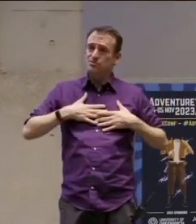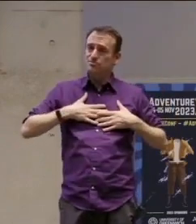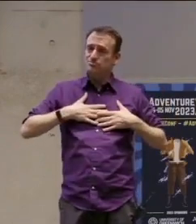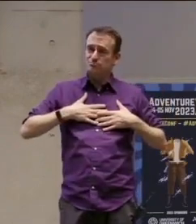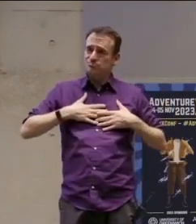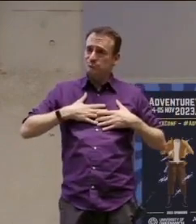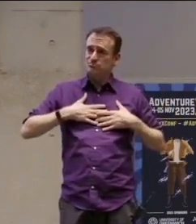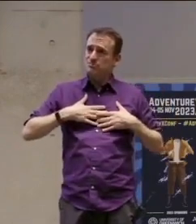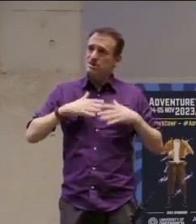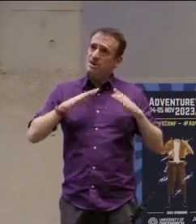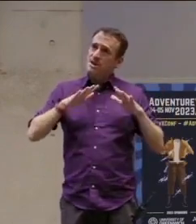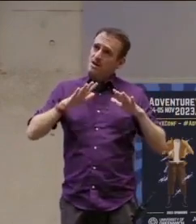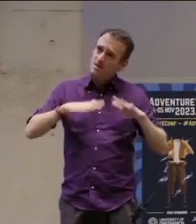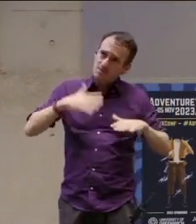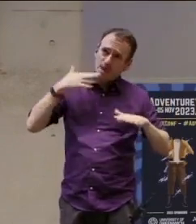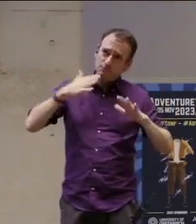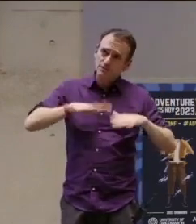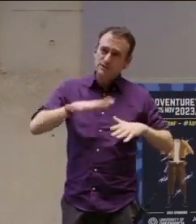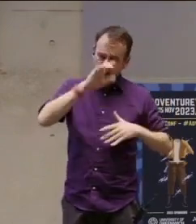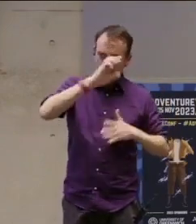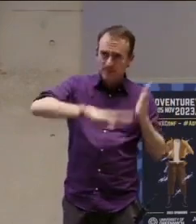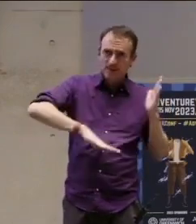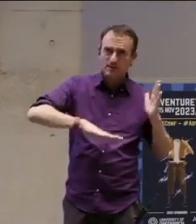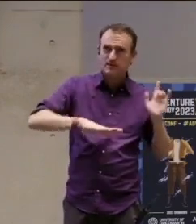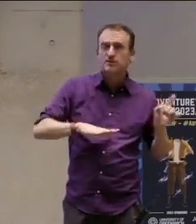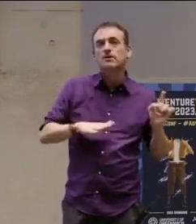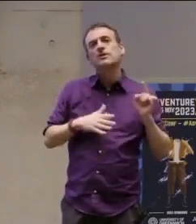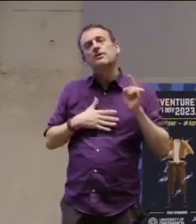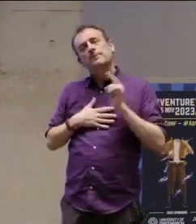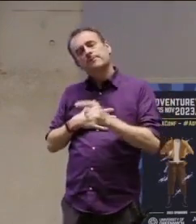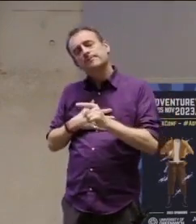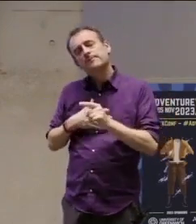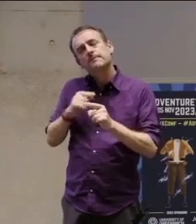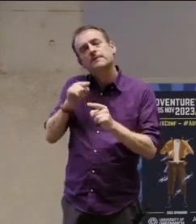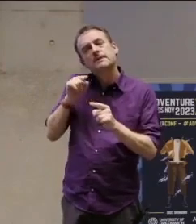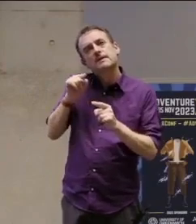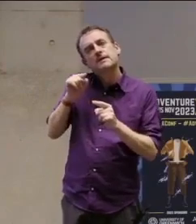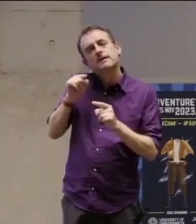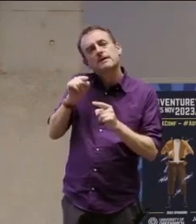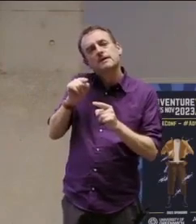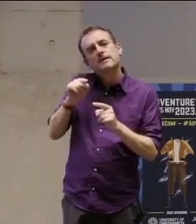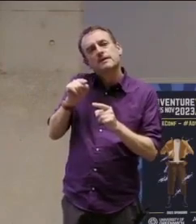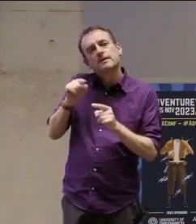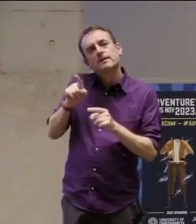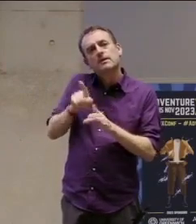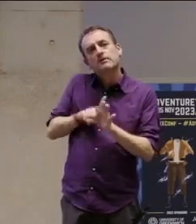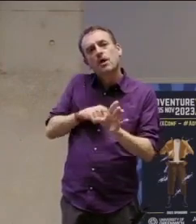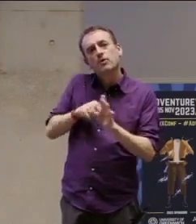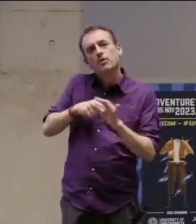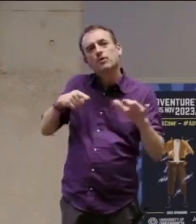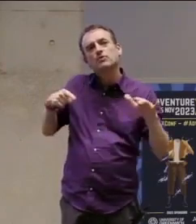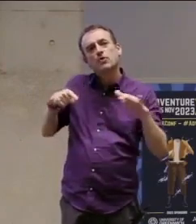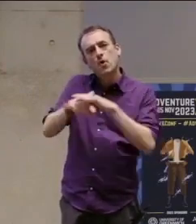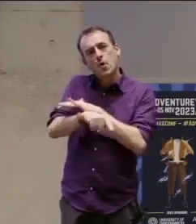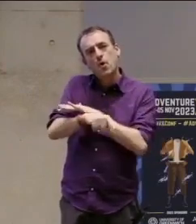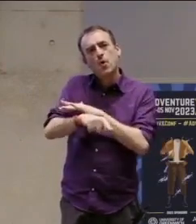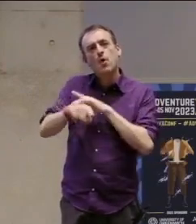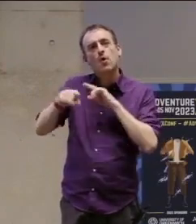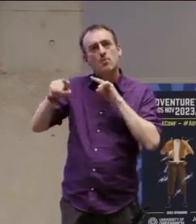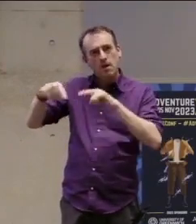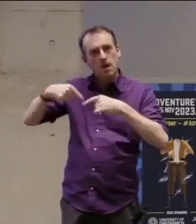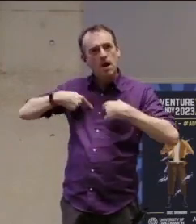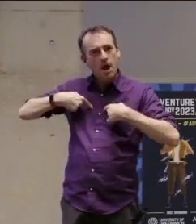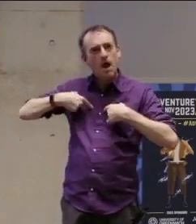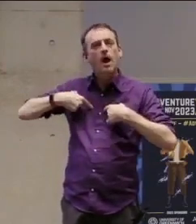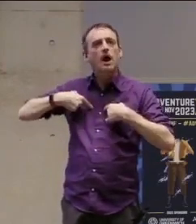like, you know, black issues and what have you. And so I would say it came in clutch in pertains to like getting the Kickstarter notice. So I